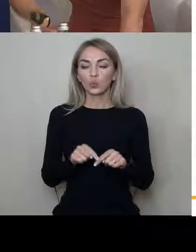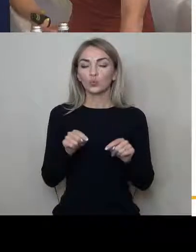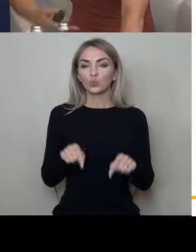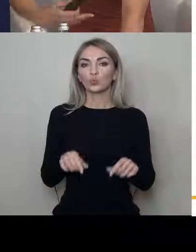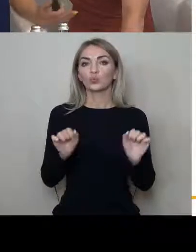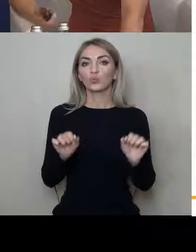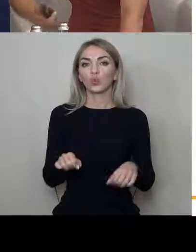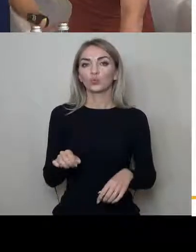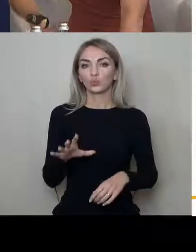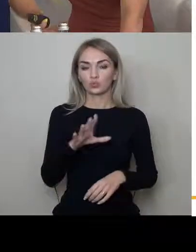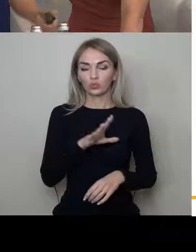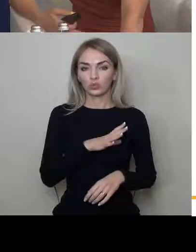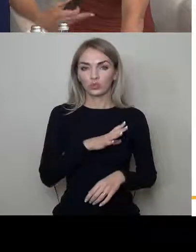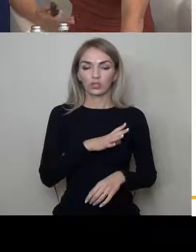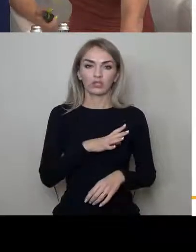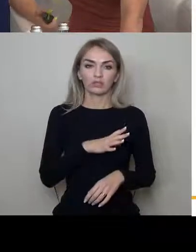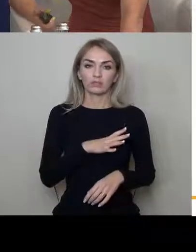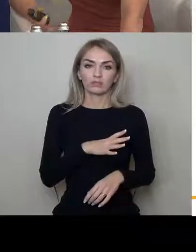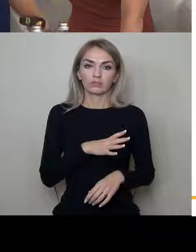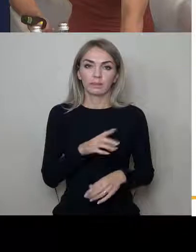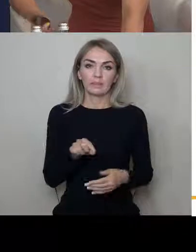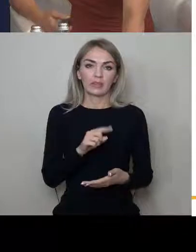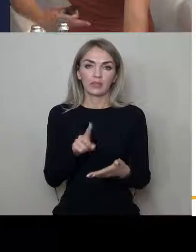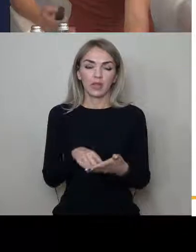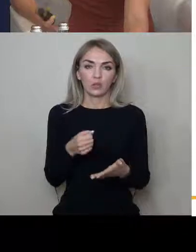out, then